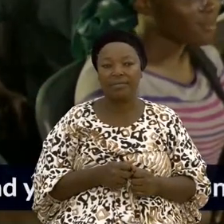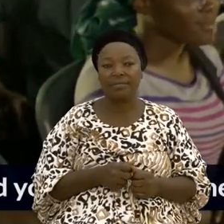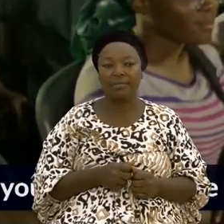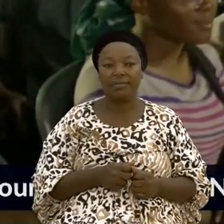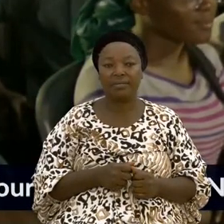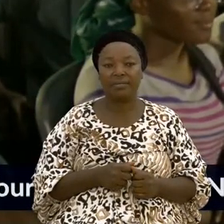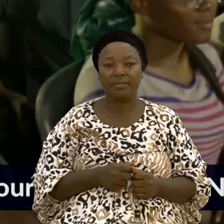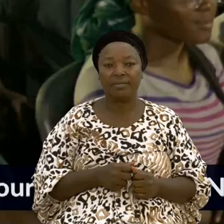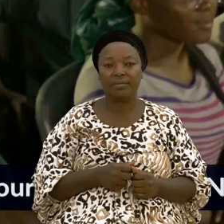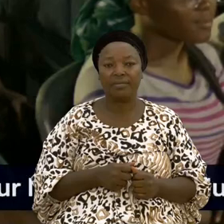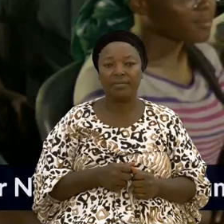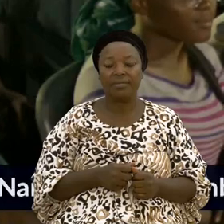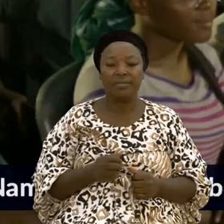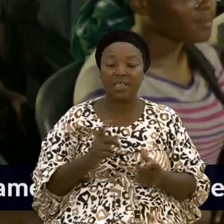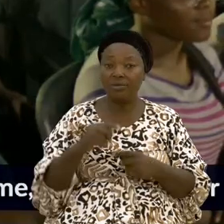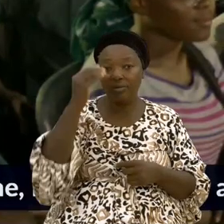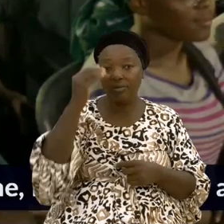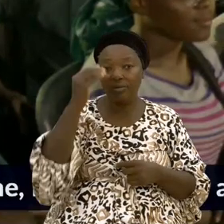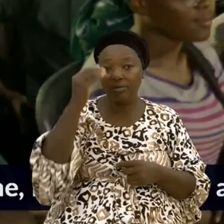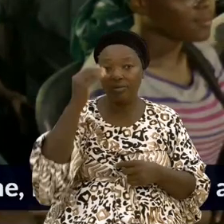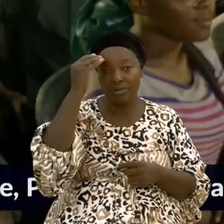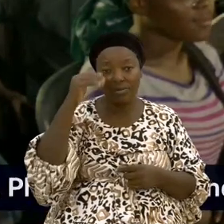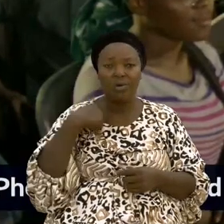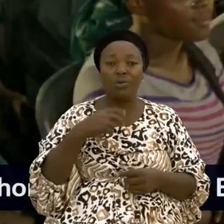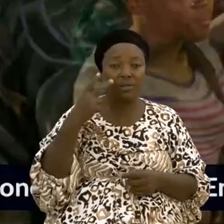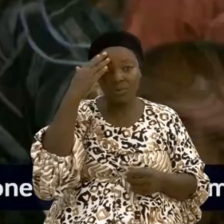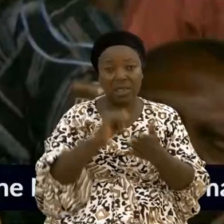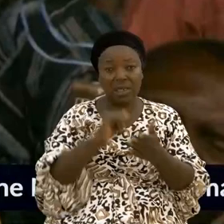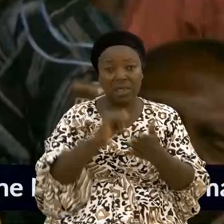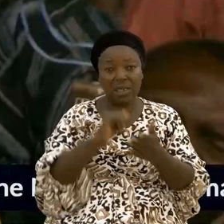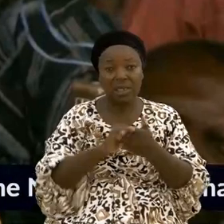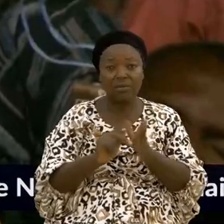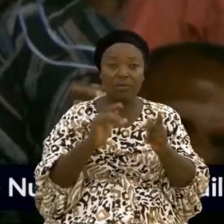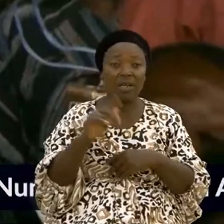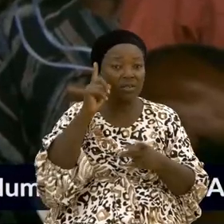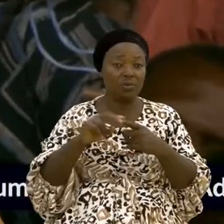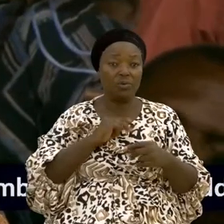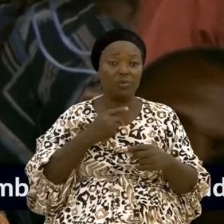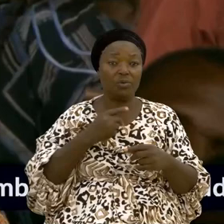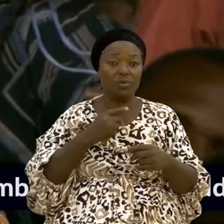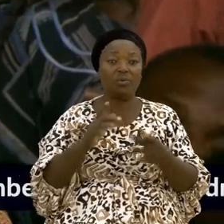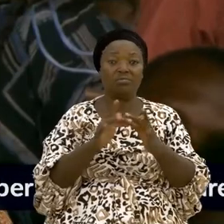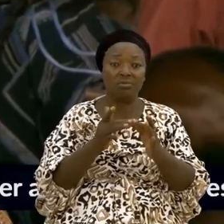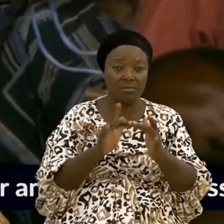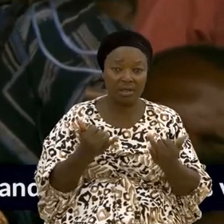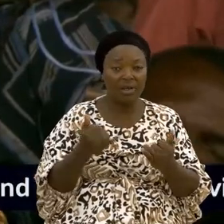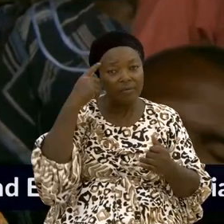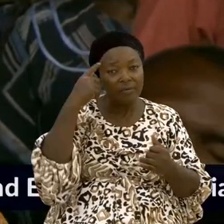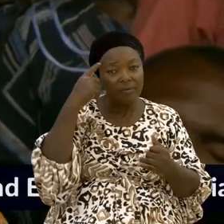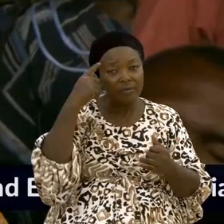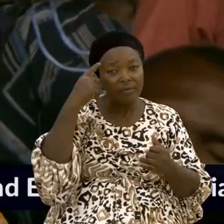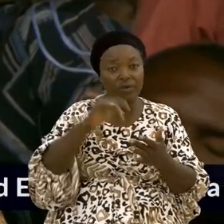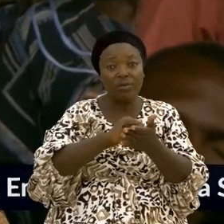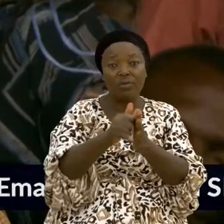And we know and are aware that there are people that are listening to us online. For all such people